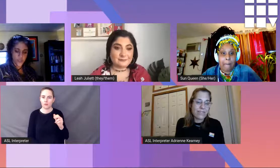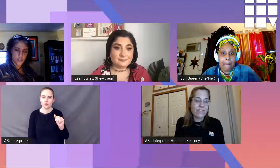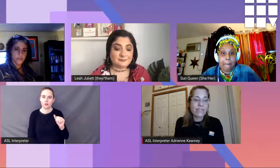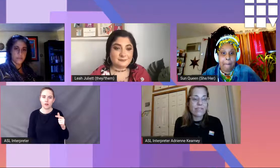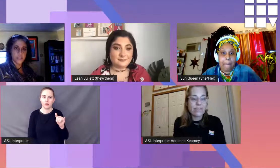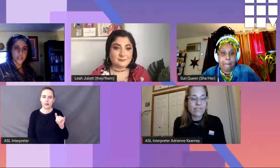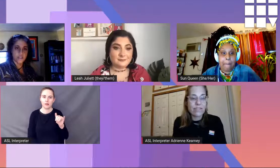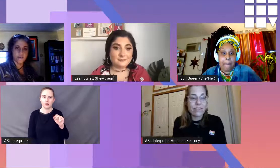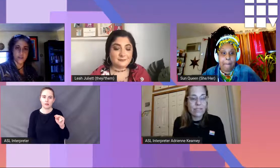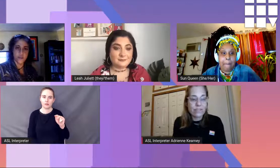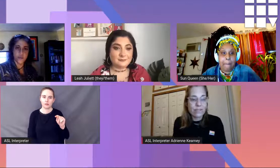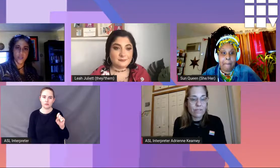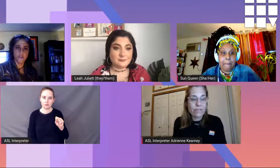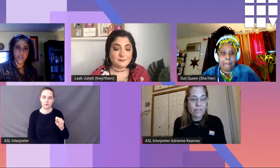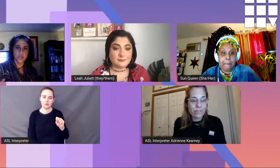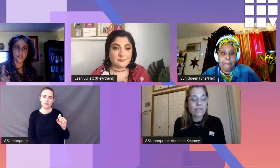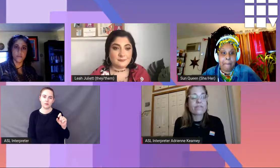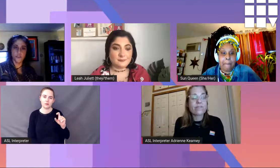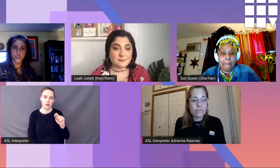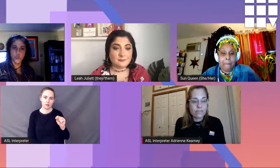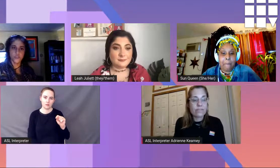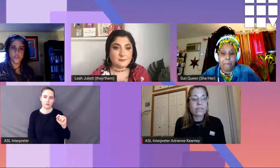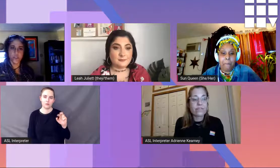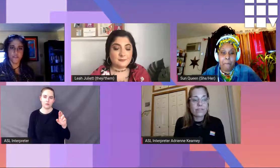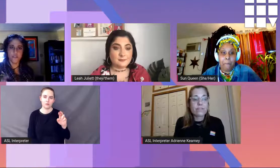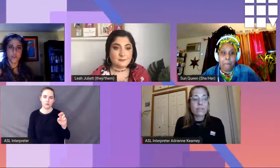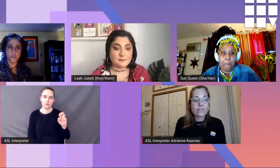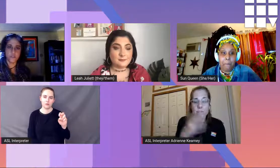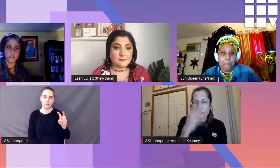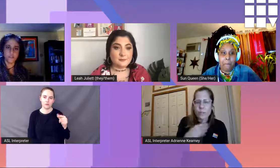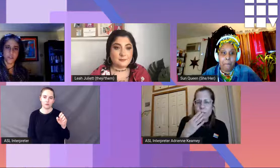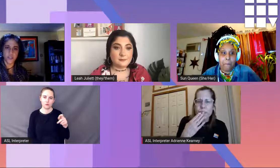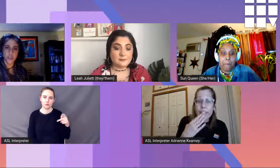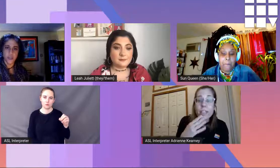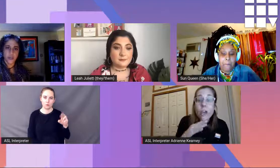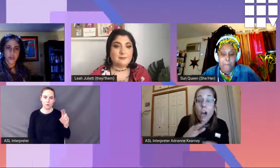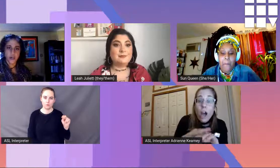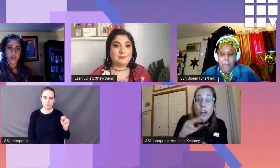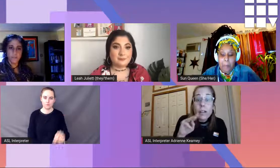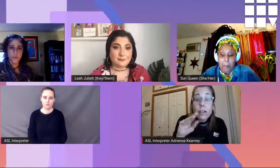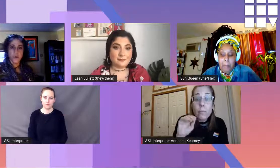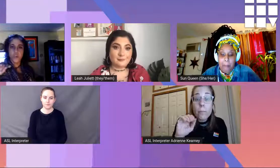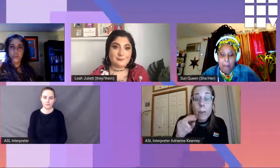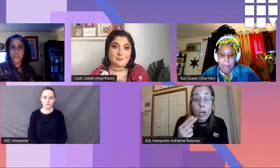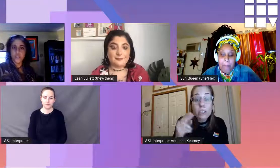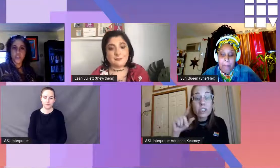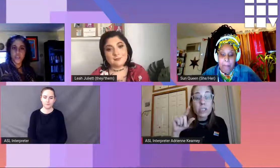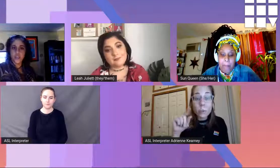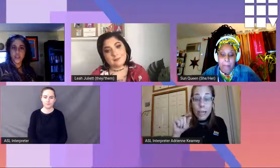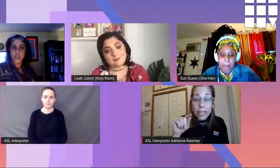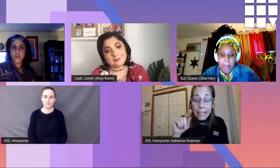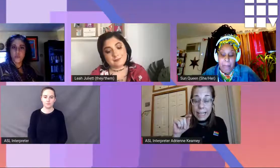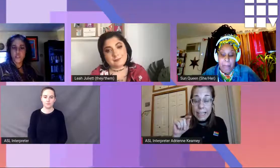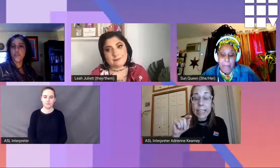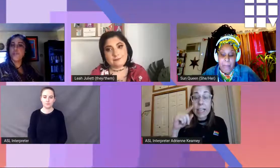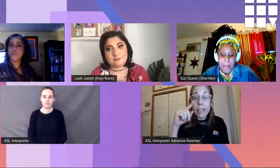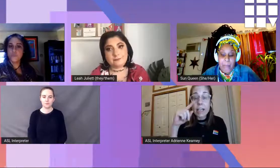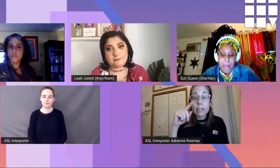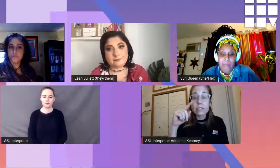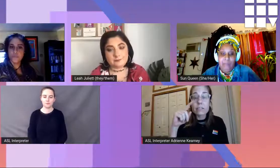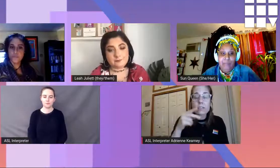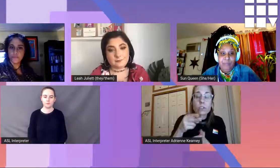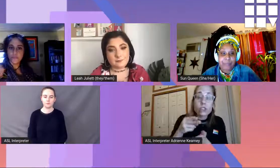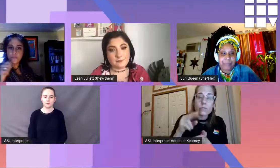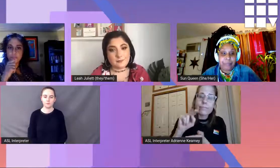know that Black Lives Matter New Haven has, on March 20th, you're having a women's event. What is that and how do we join